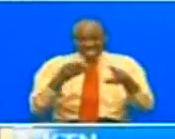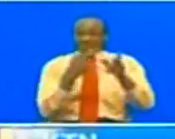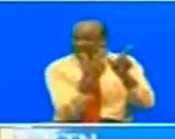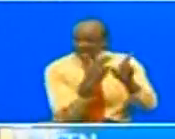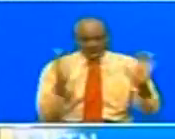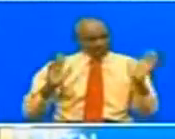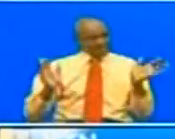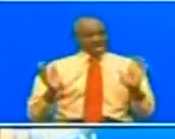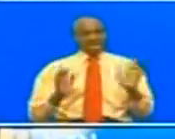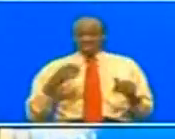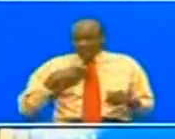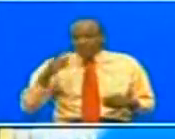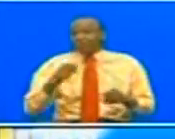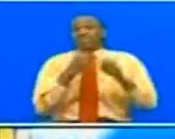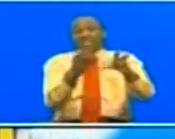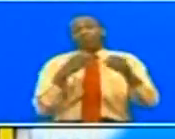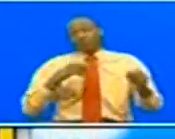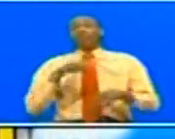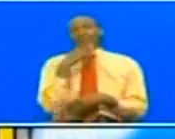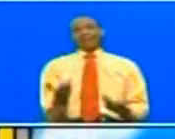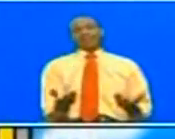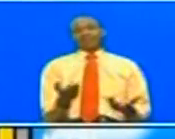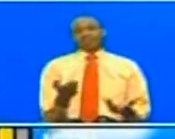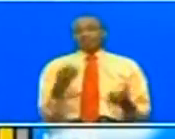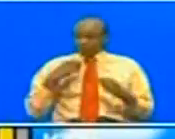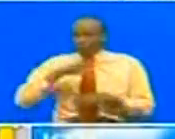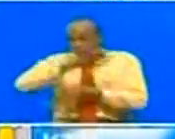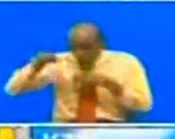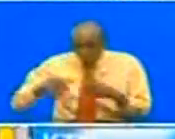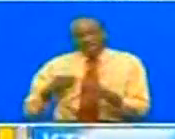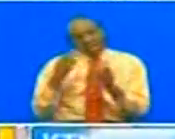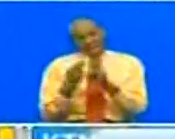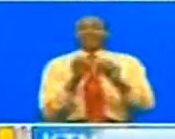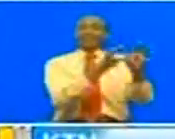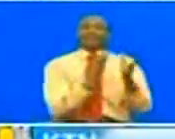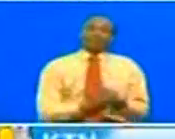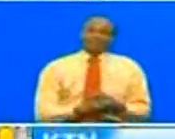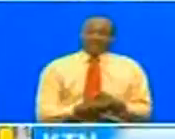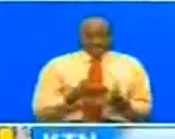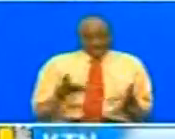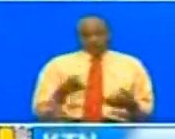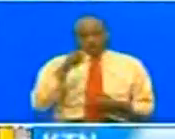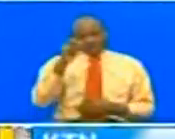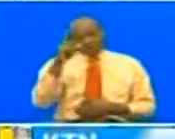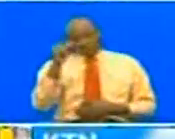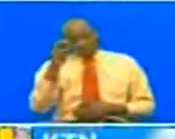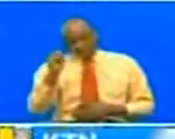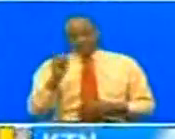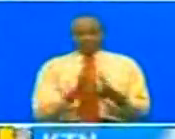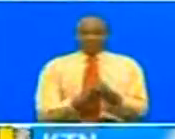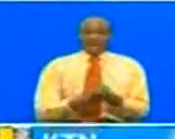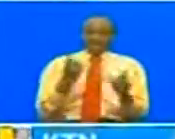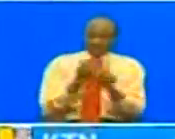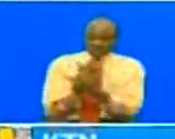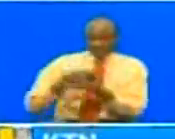if no guarantee is given that their neighbors too will disarm. In the meantime, Nadome, Baragoi,